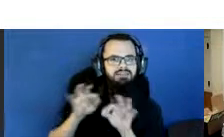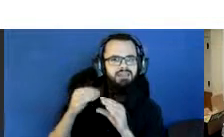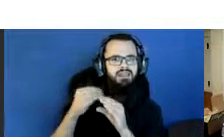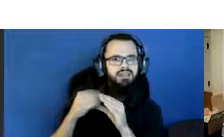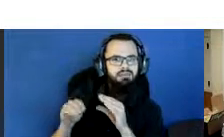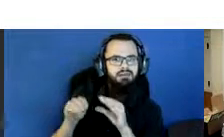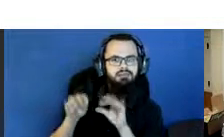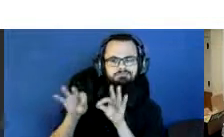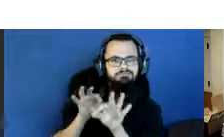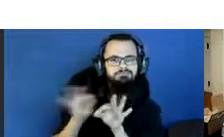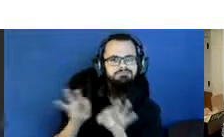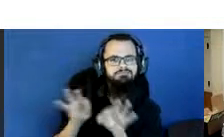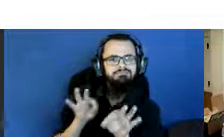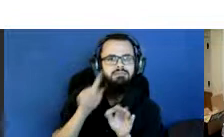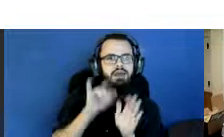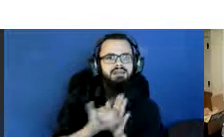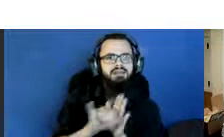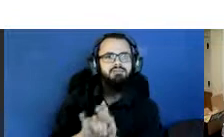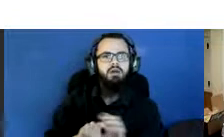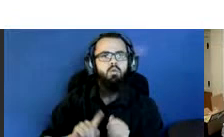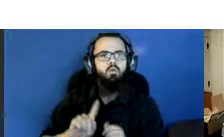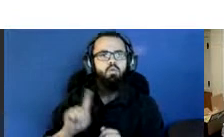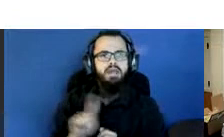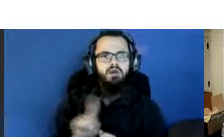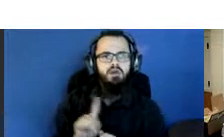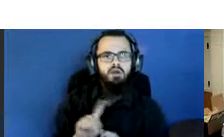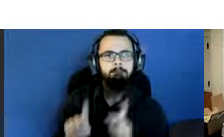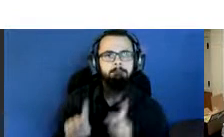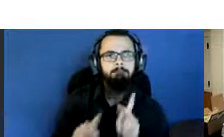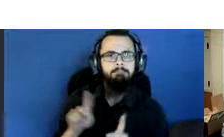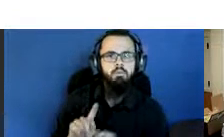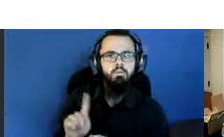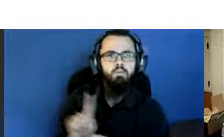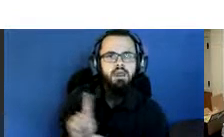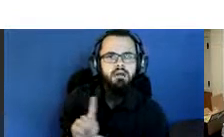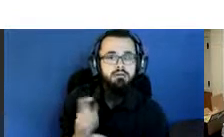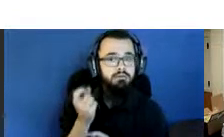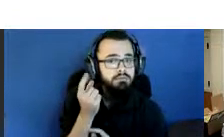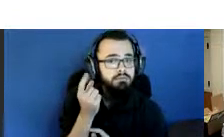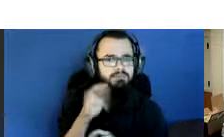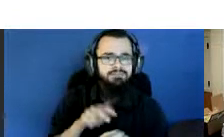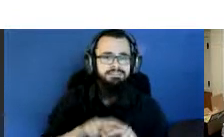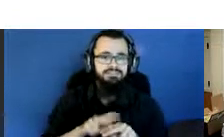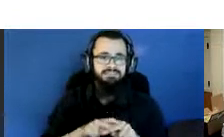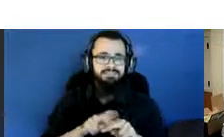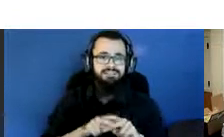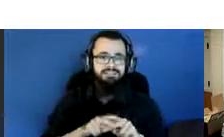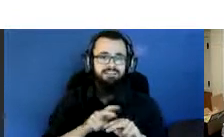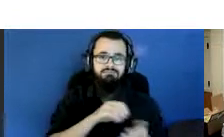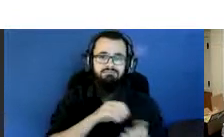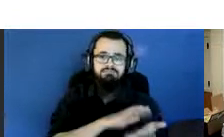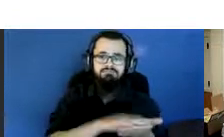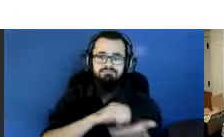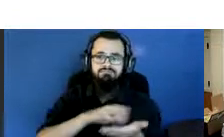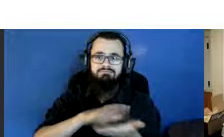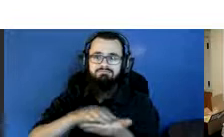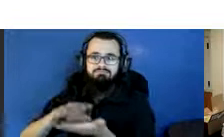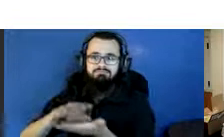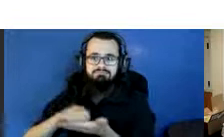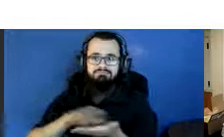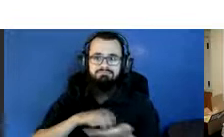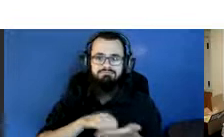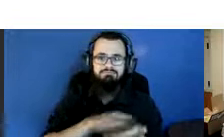where folks are. So a seating chart or an attendance list is going to be really helpful to the CCL team in identifying